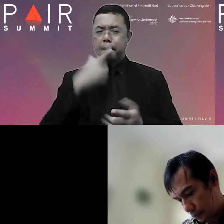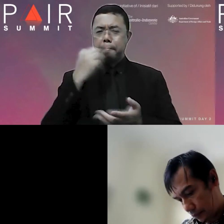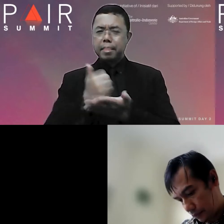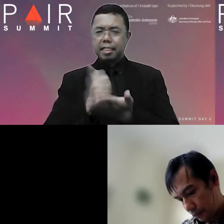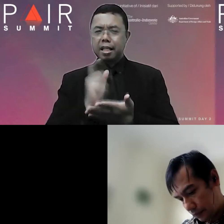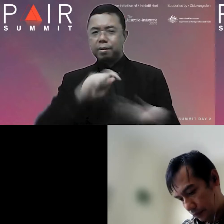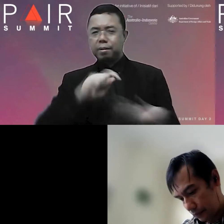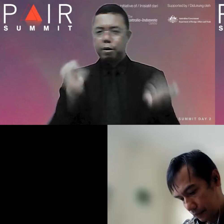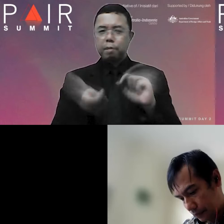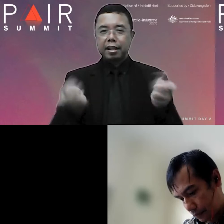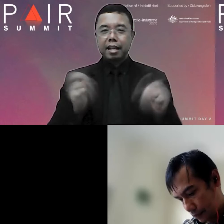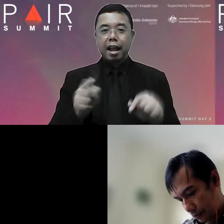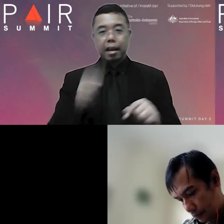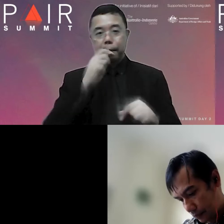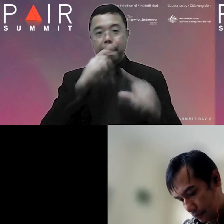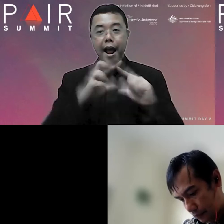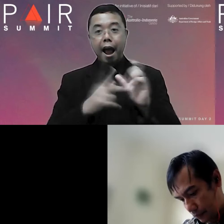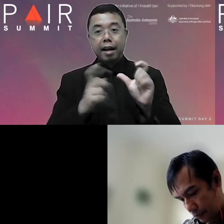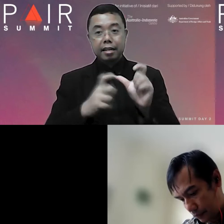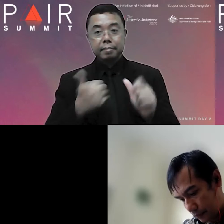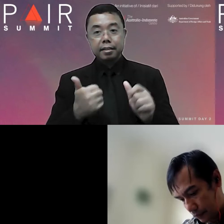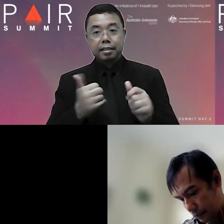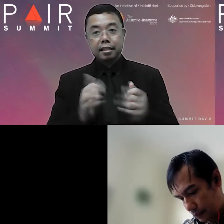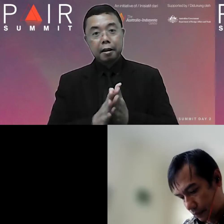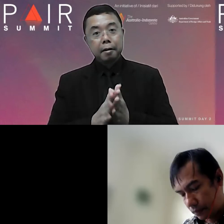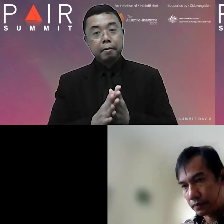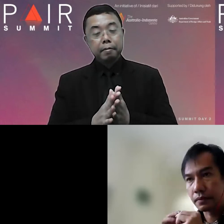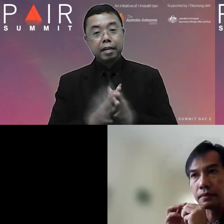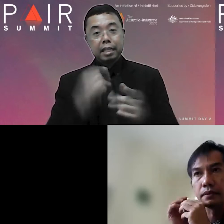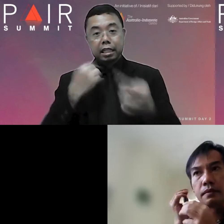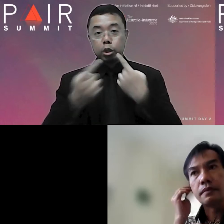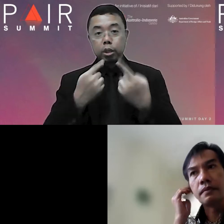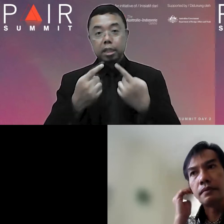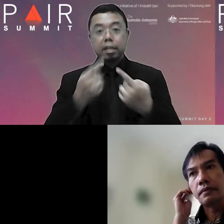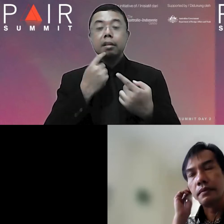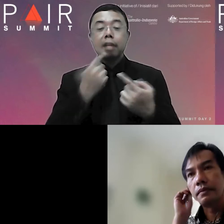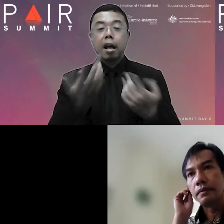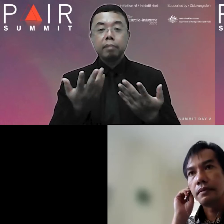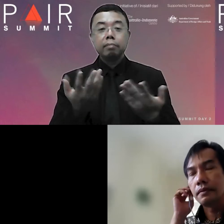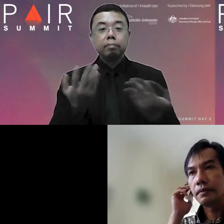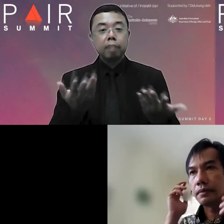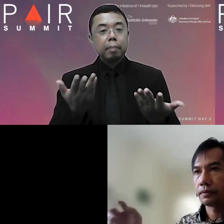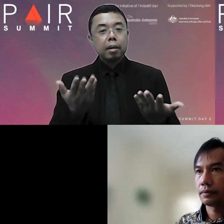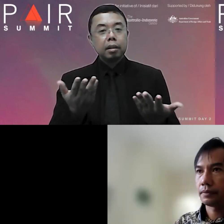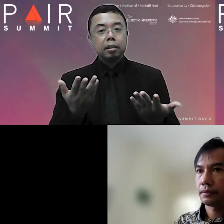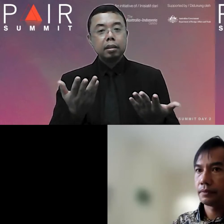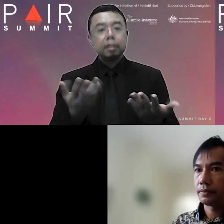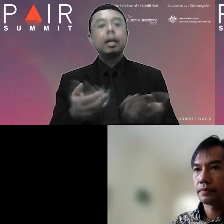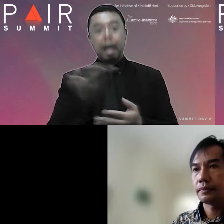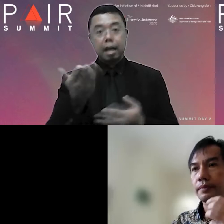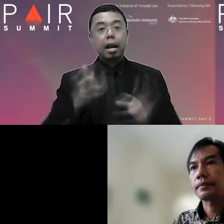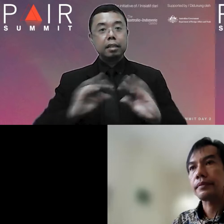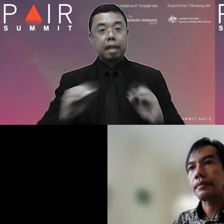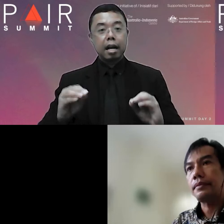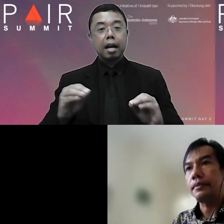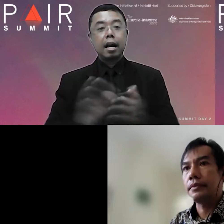encouraging changes have you seen since your research was completed? Ibu Safira mentioned some, but can you give us a little